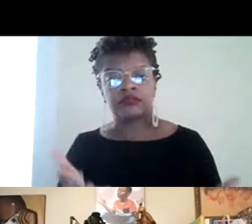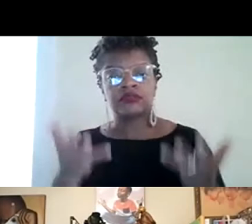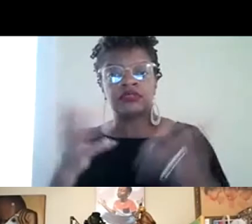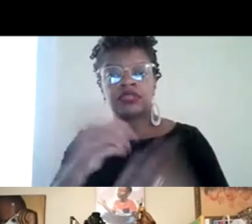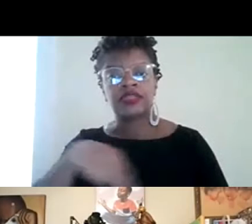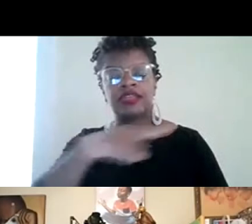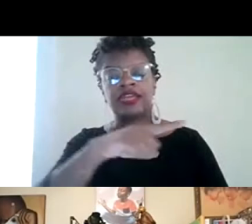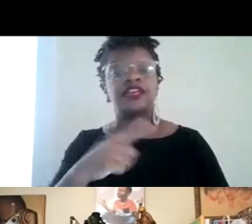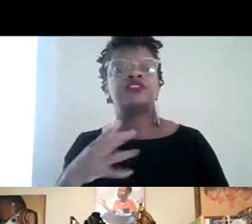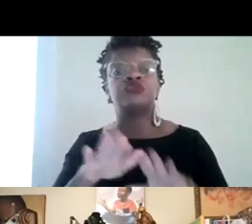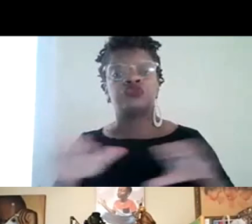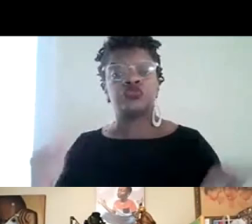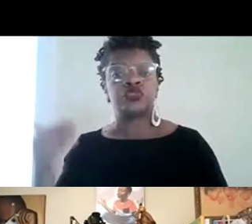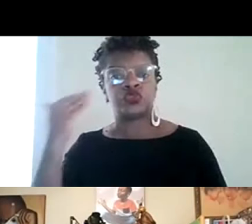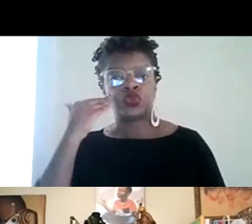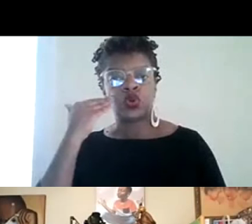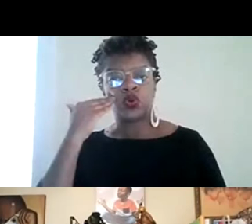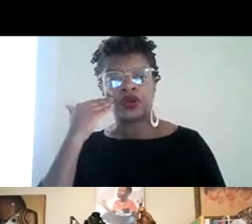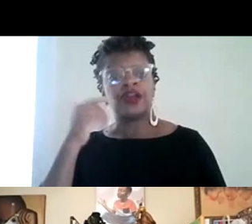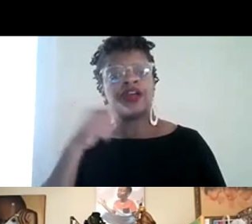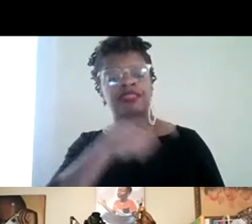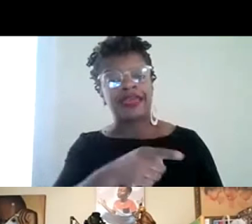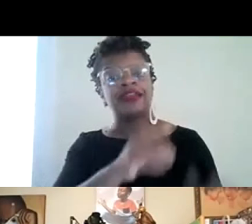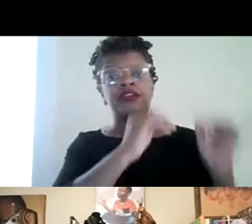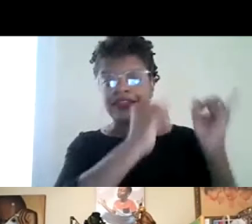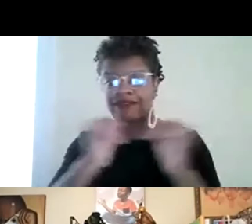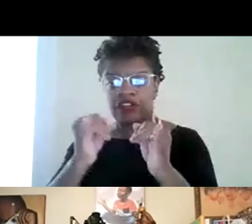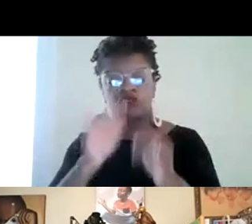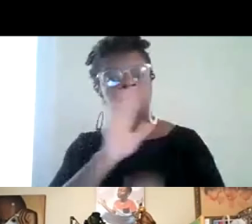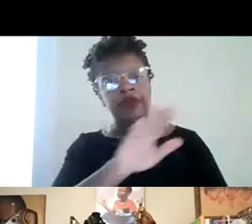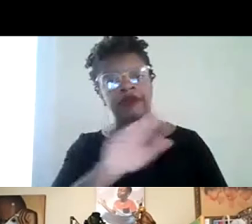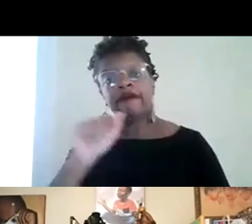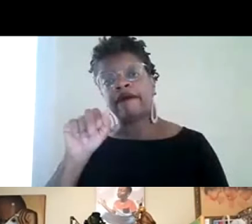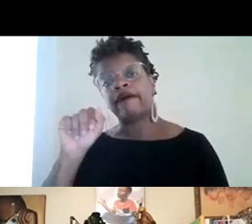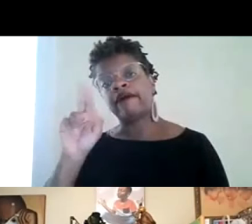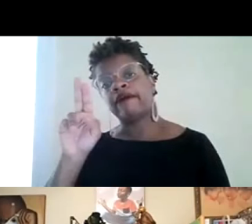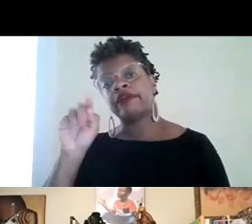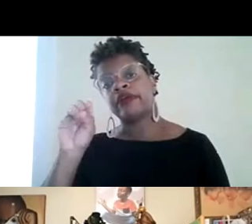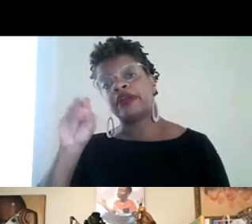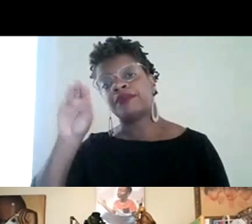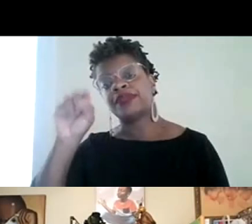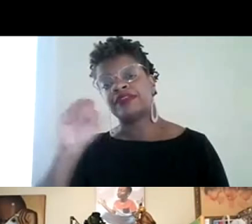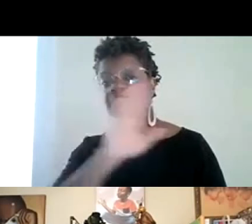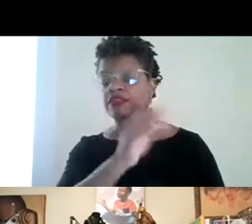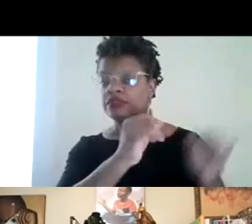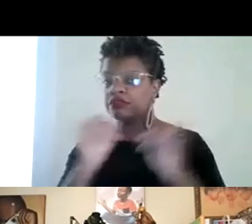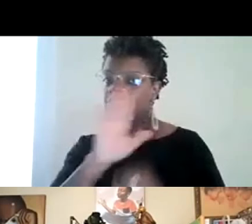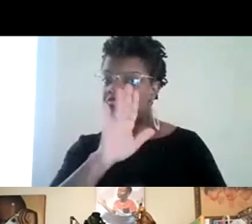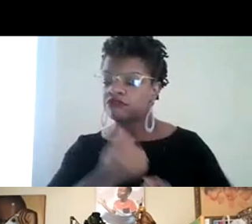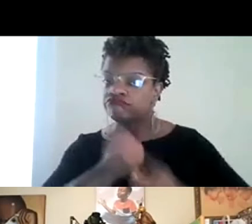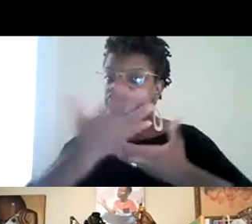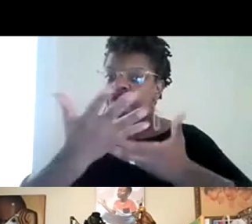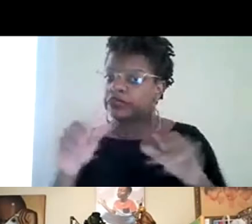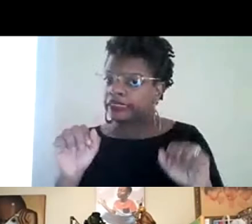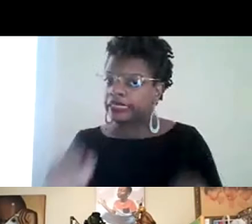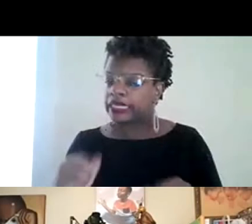letting children know that they have a say in the kinds of co-constructing the experiences with